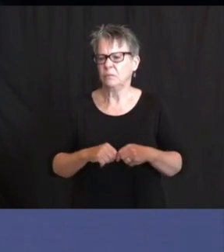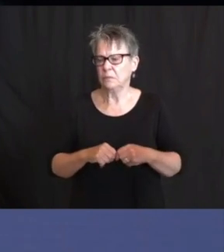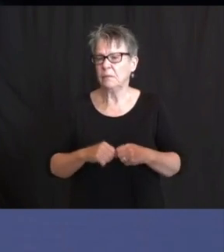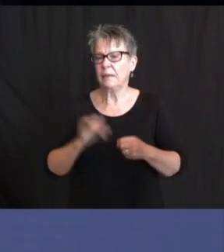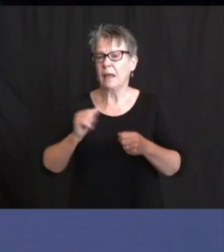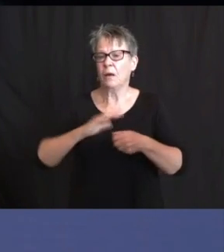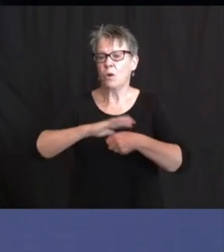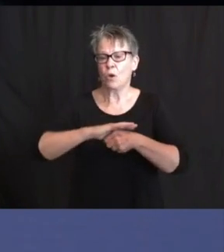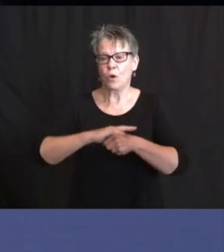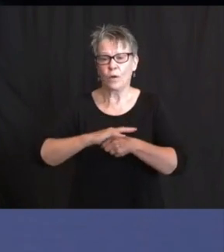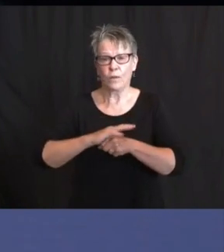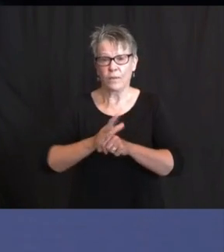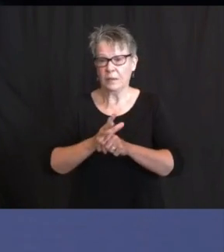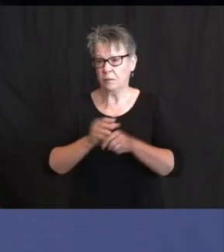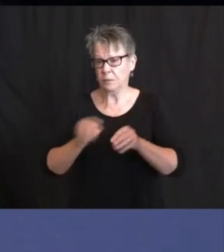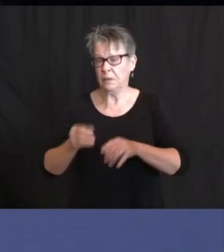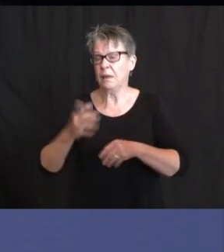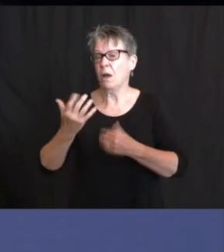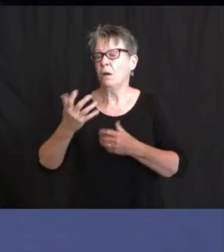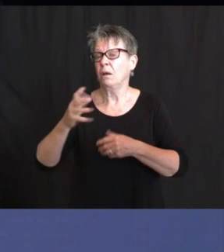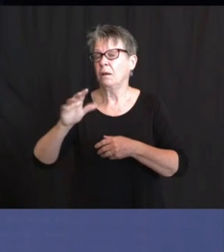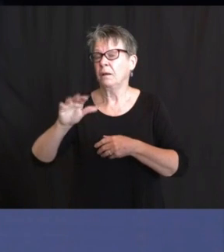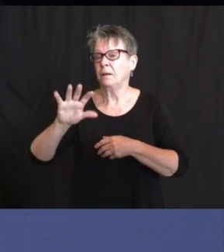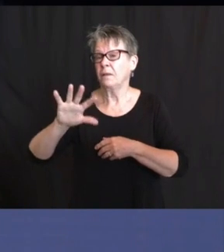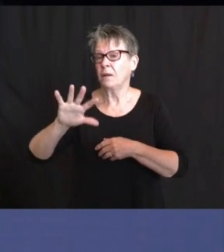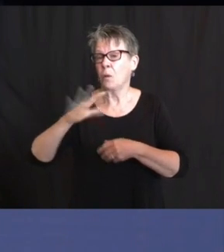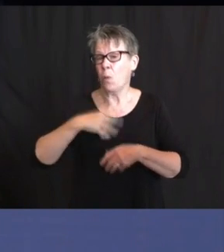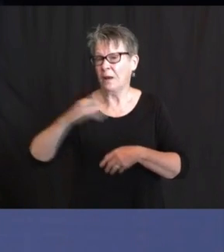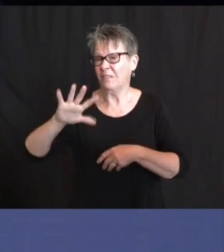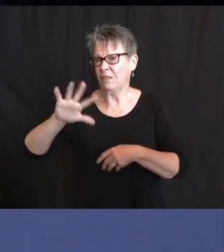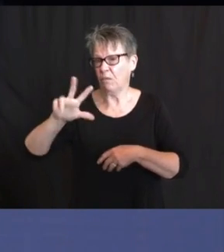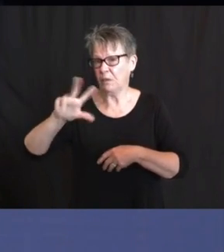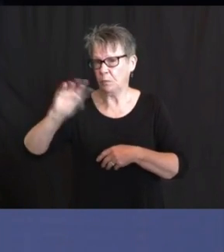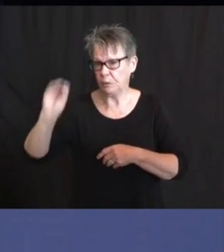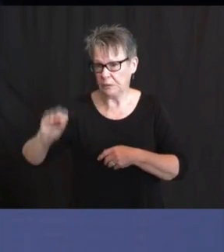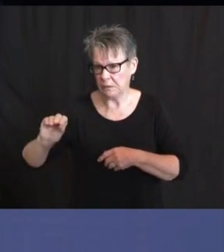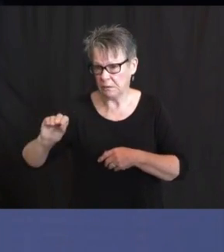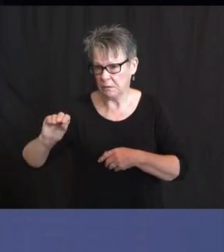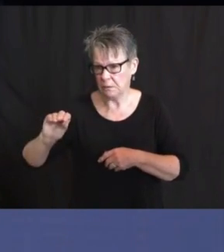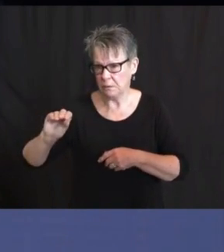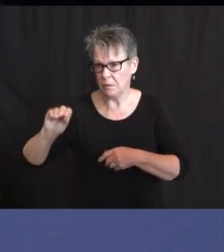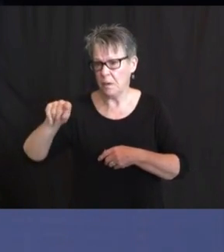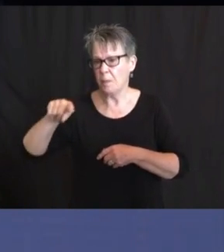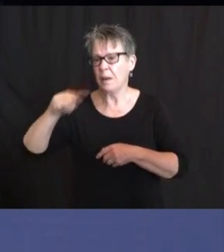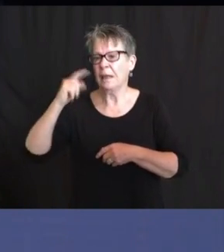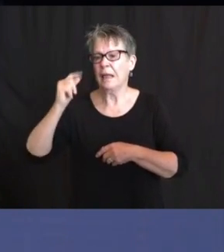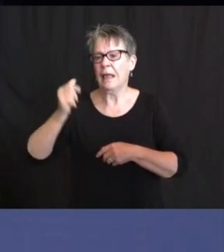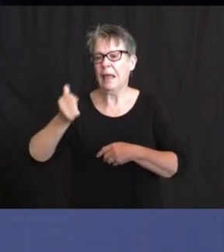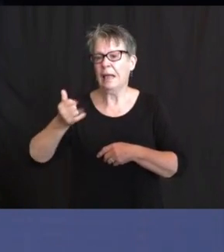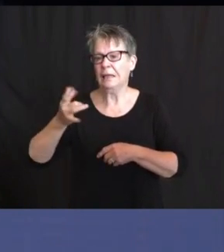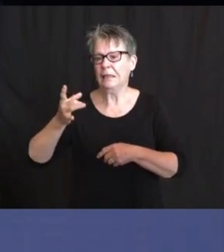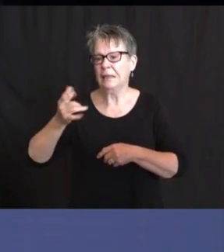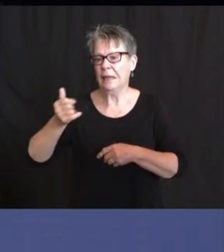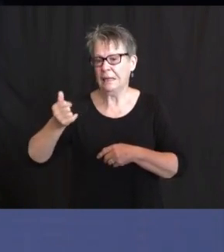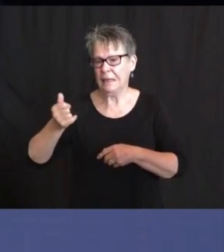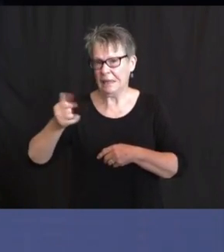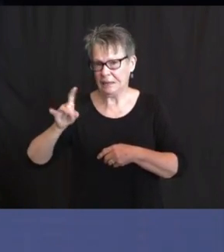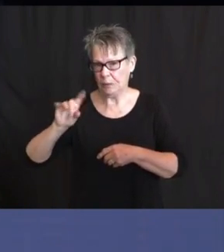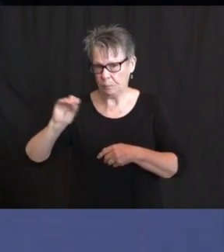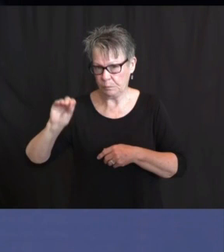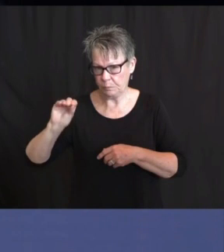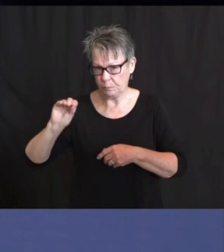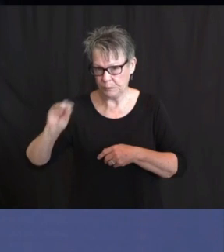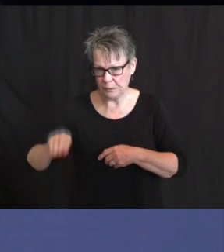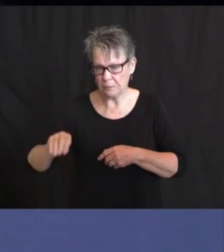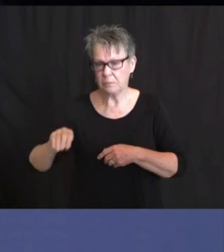white, 53.9%, Black, 18.4%, Hispanic, 20.3%,